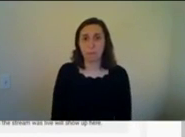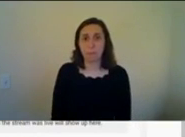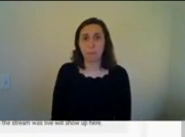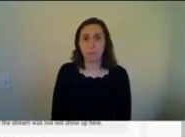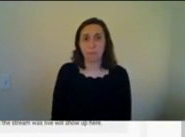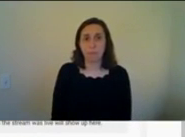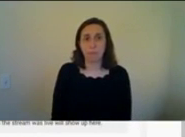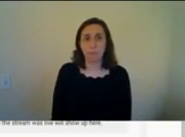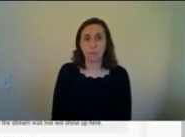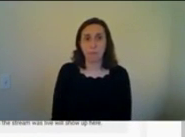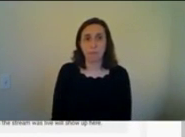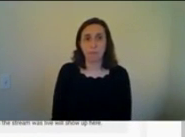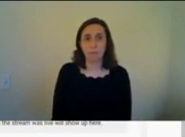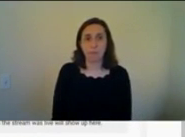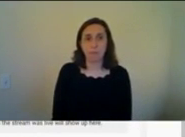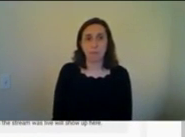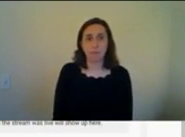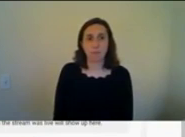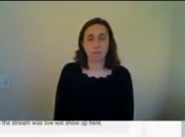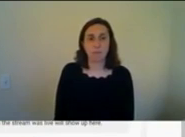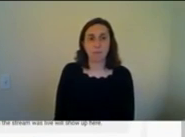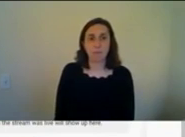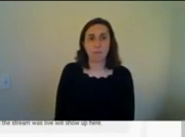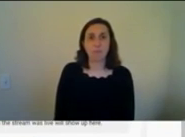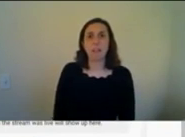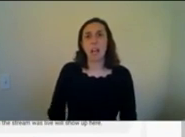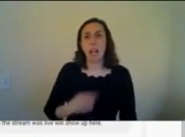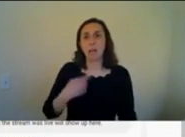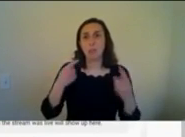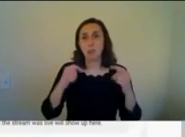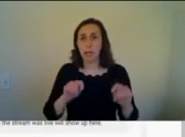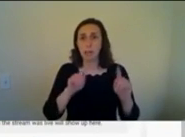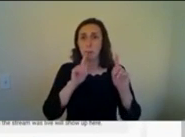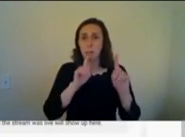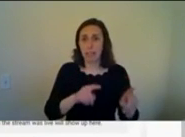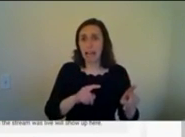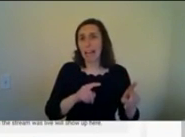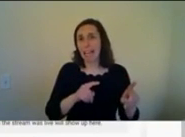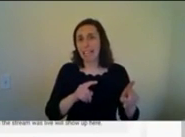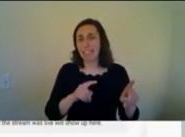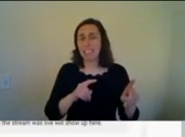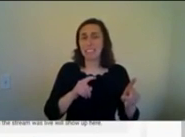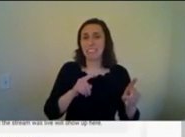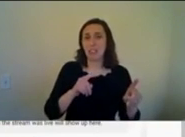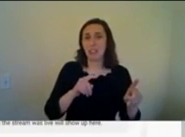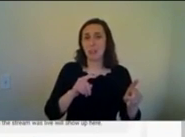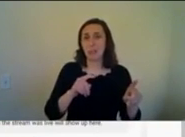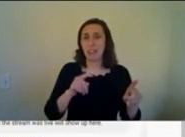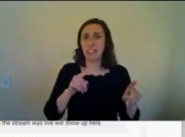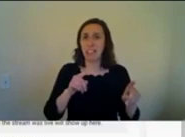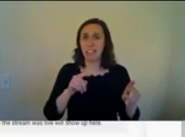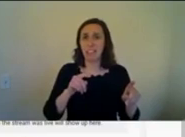Fire me off an email. I try to be 24 hours on my email due to the amount of communication that's come